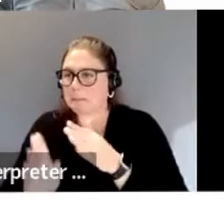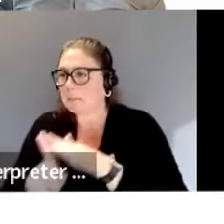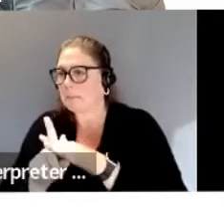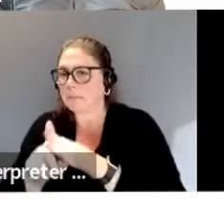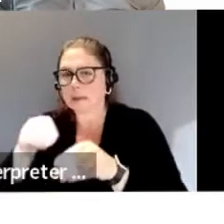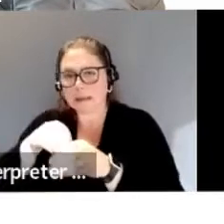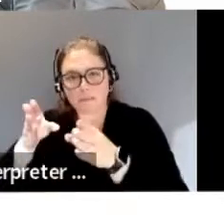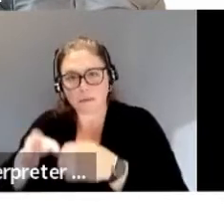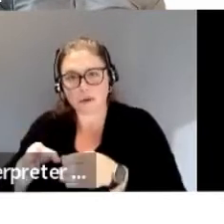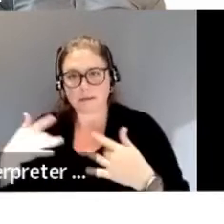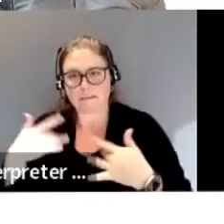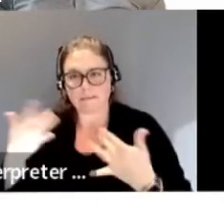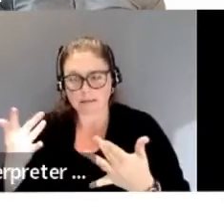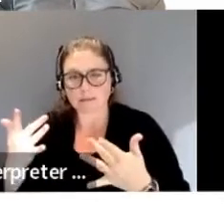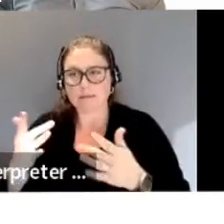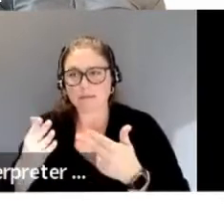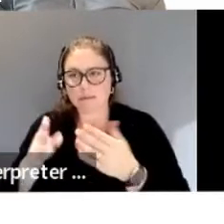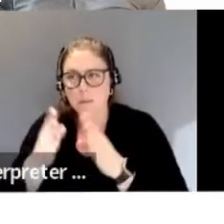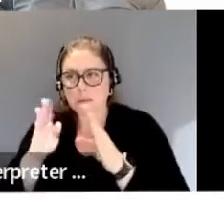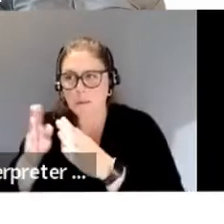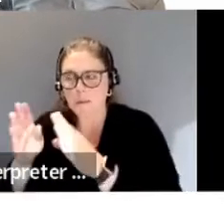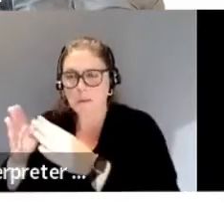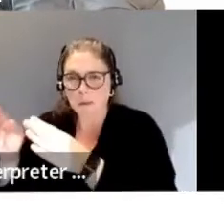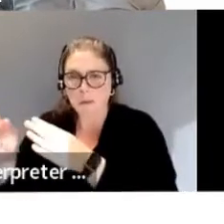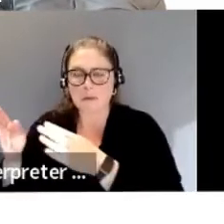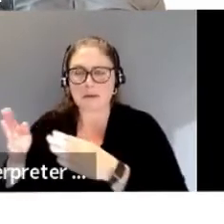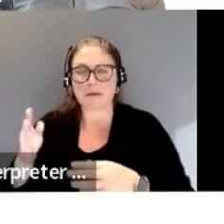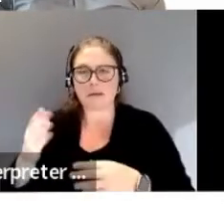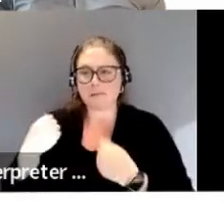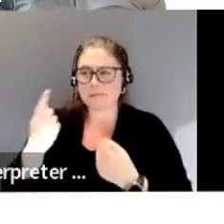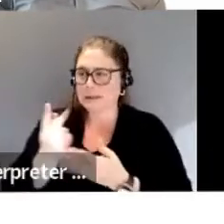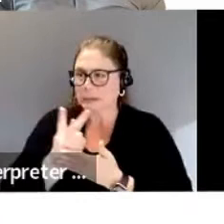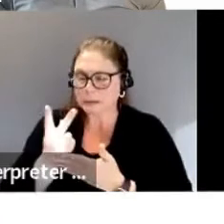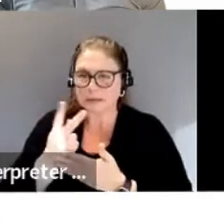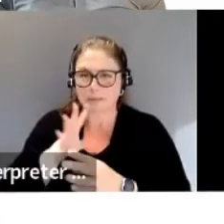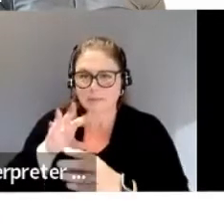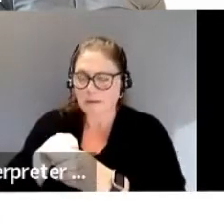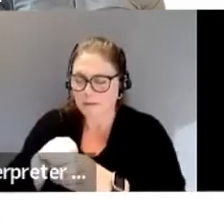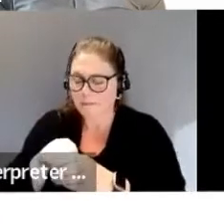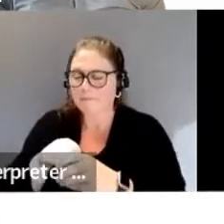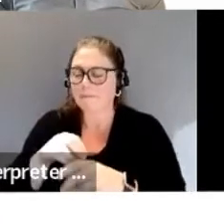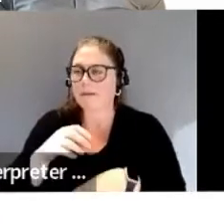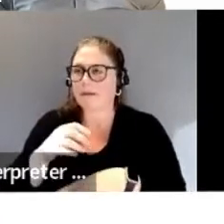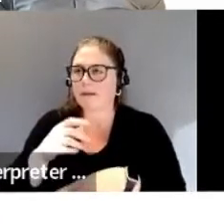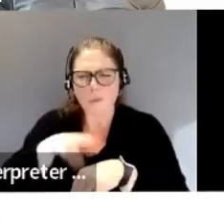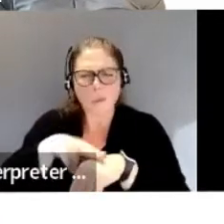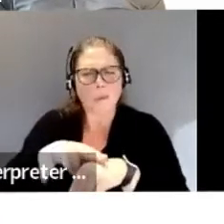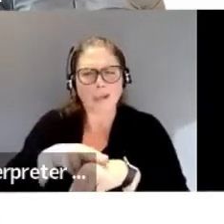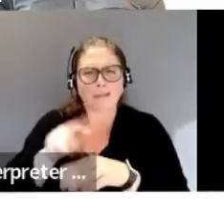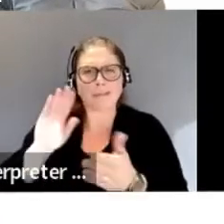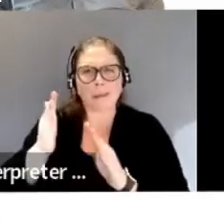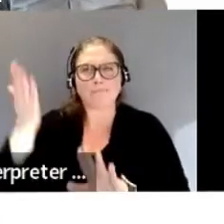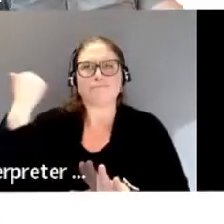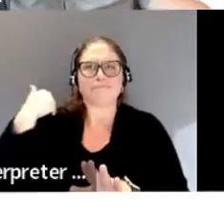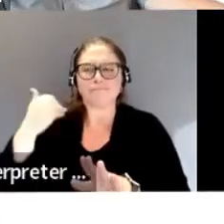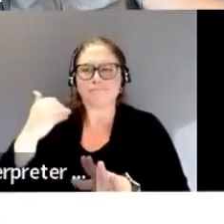few weeks. And it's funny getting back to the small normalities, right? Business cards. I was at an event last week, and a ton of individuals came